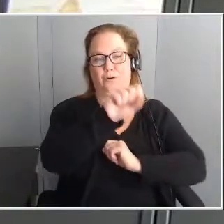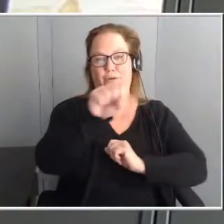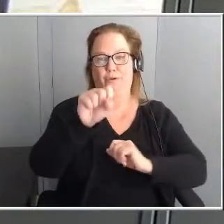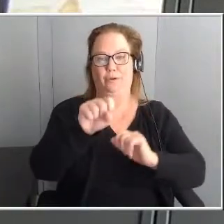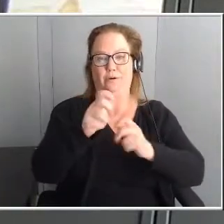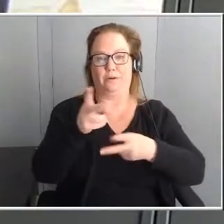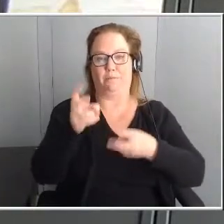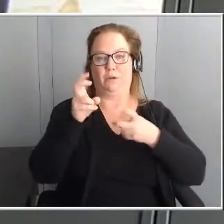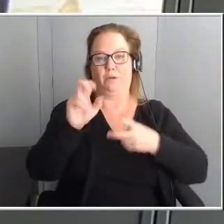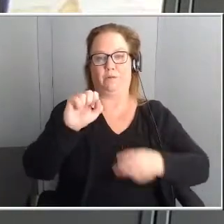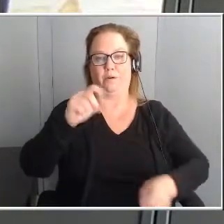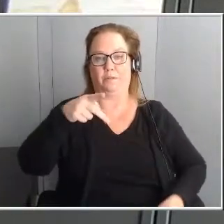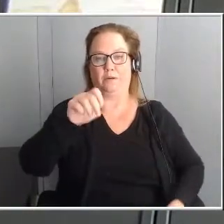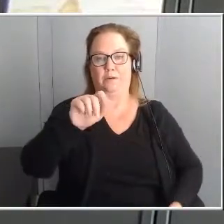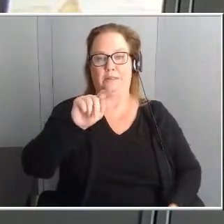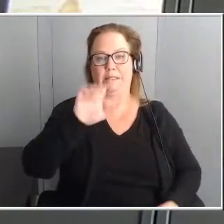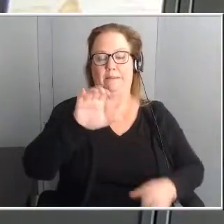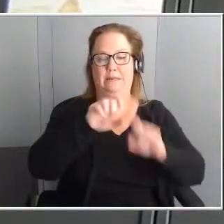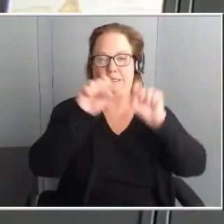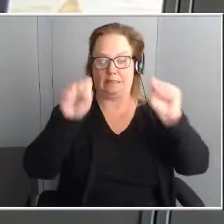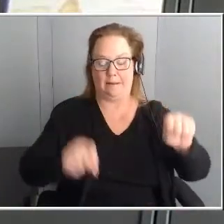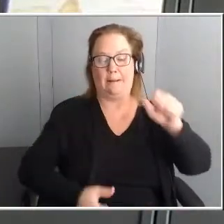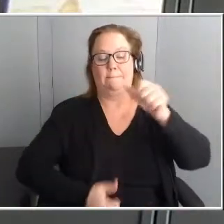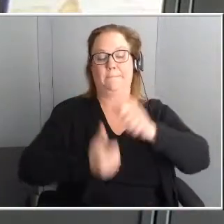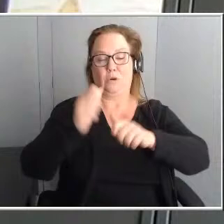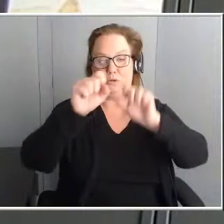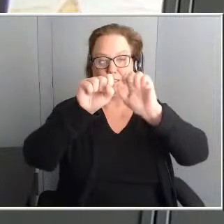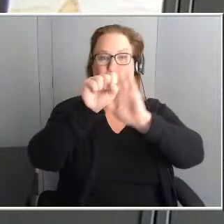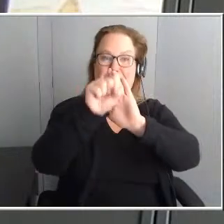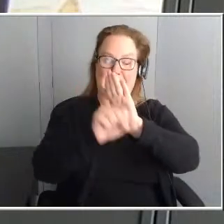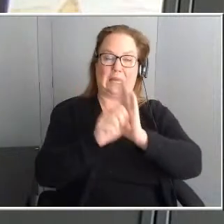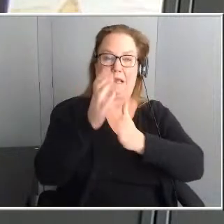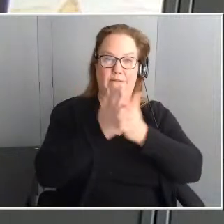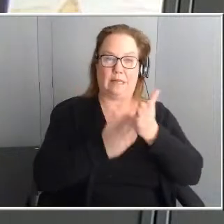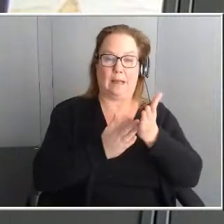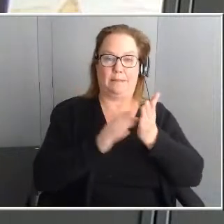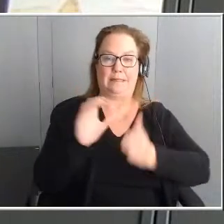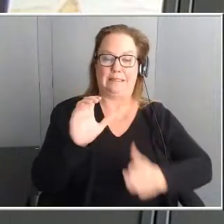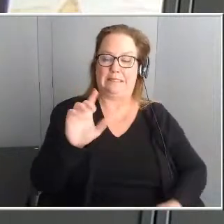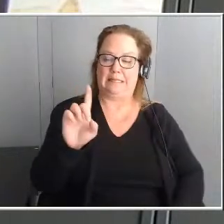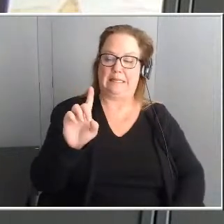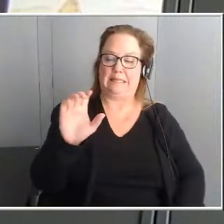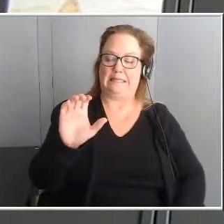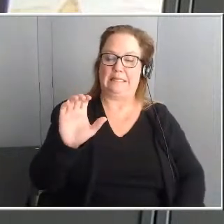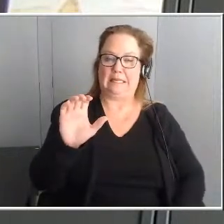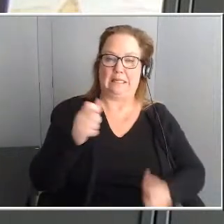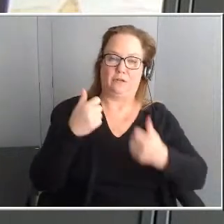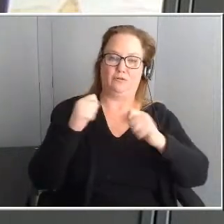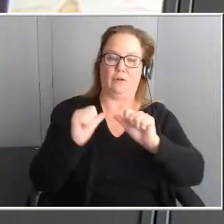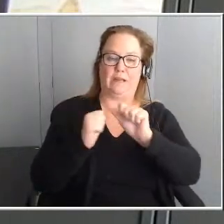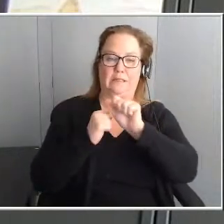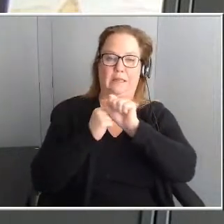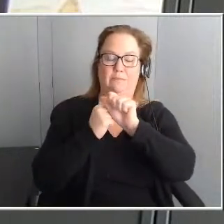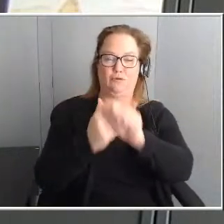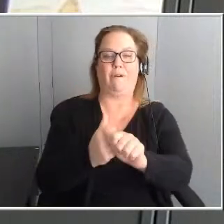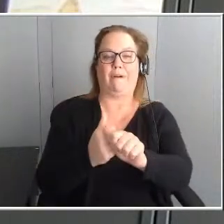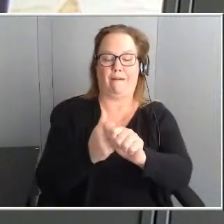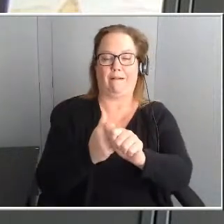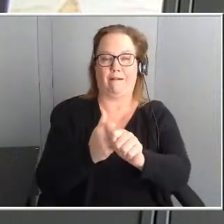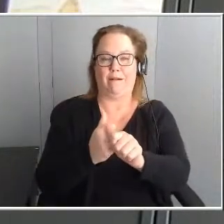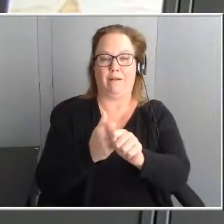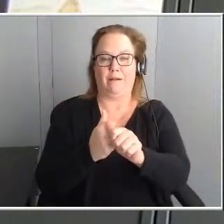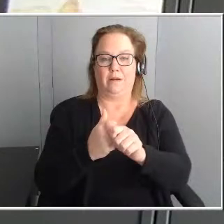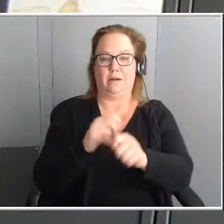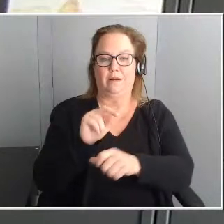septic systems. But most states have some. There is a CDC dashboard that tries to keep track of them all. It's